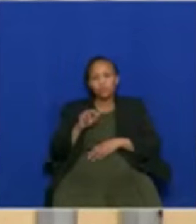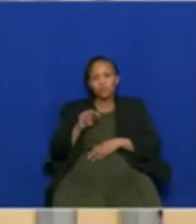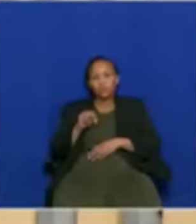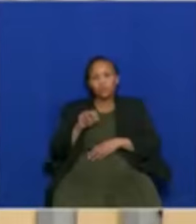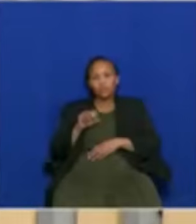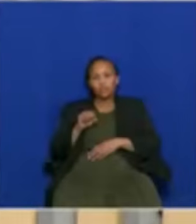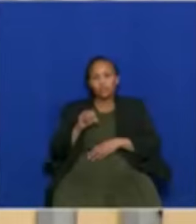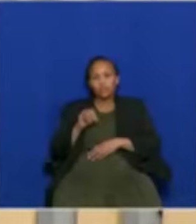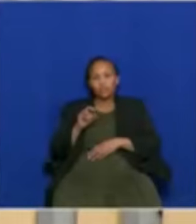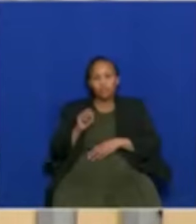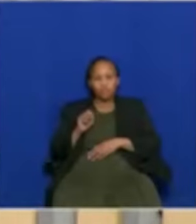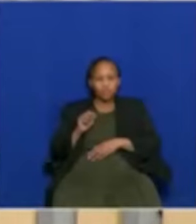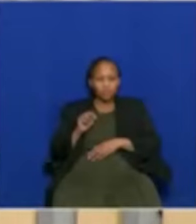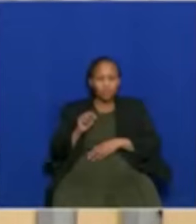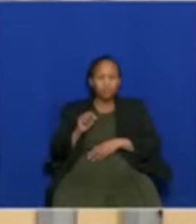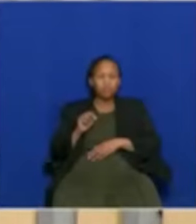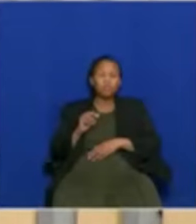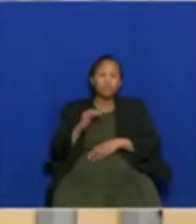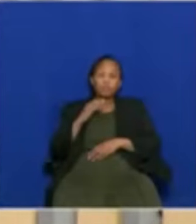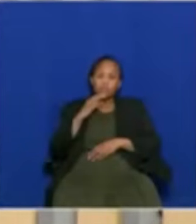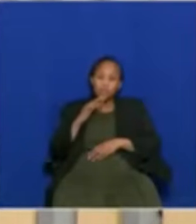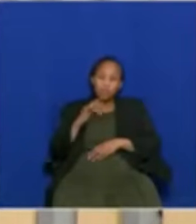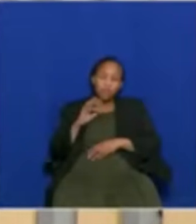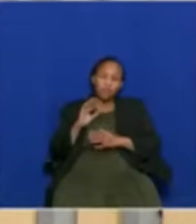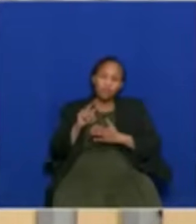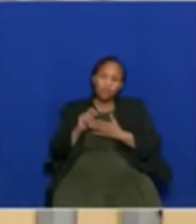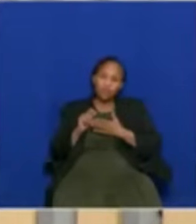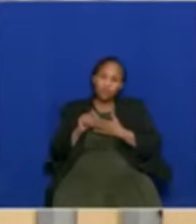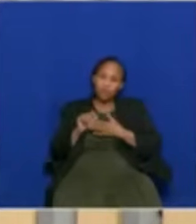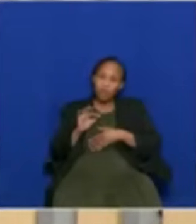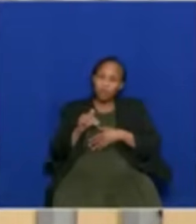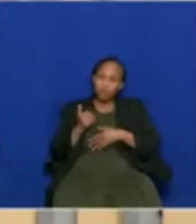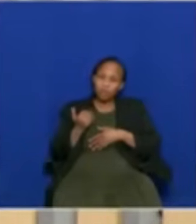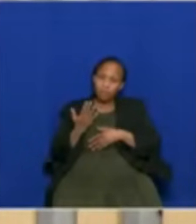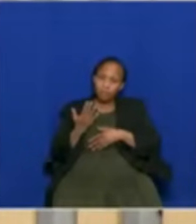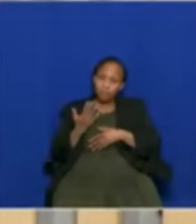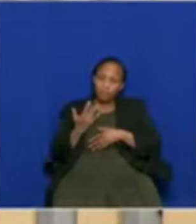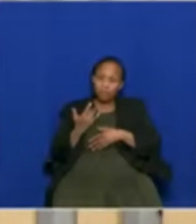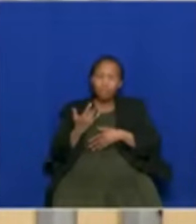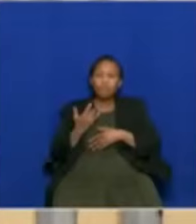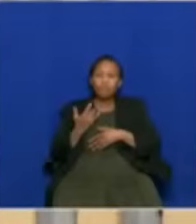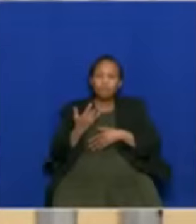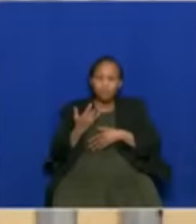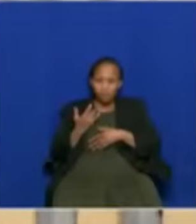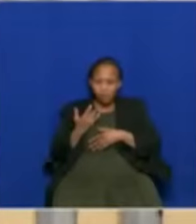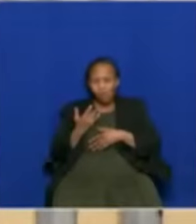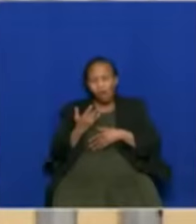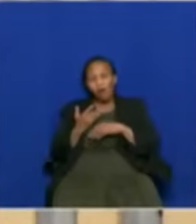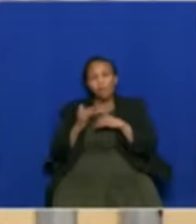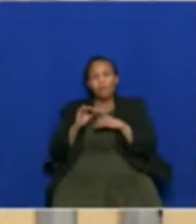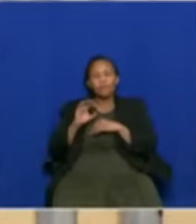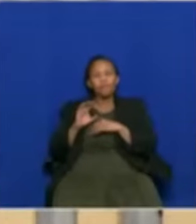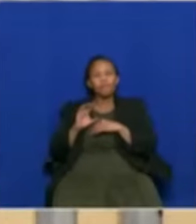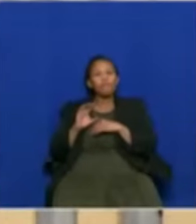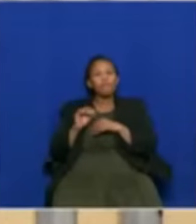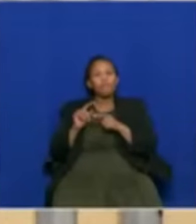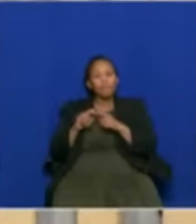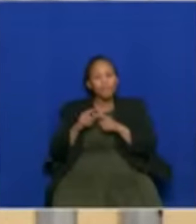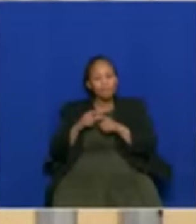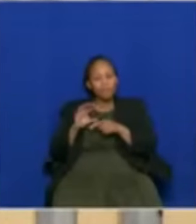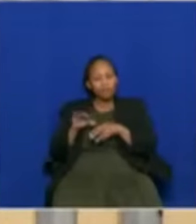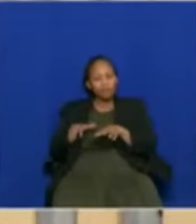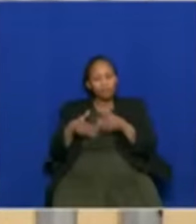writing to her, and as it indicates, the documents which is given to her, and then she looks at it,